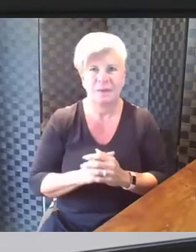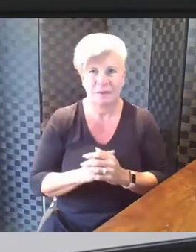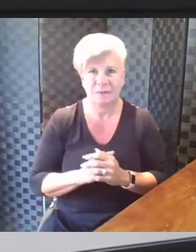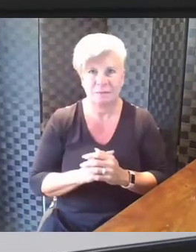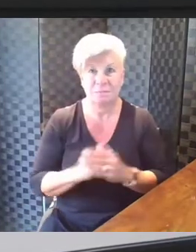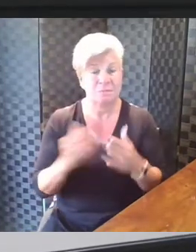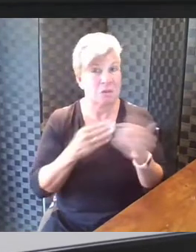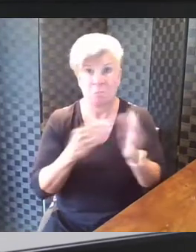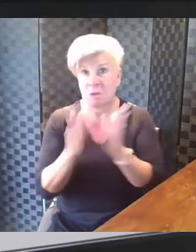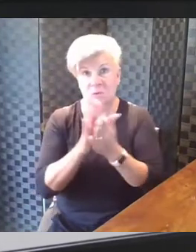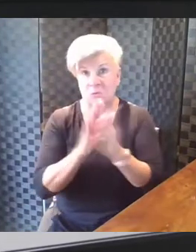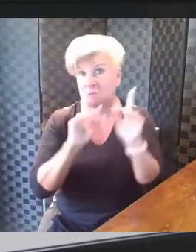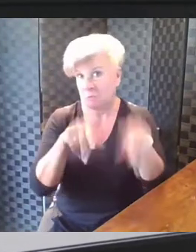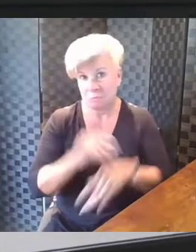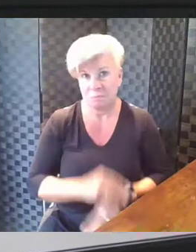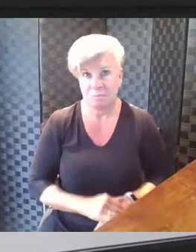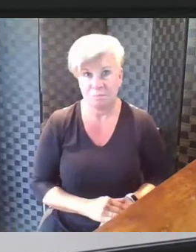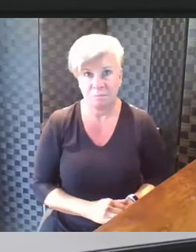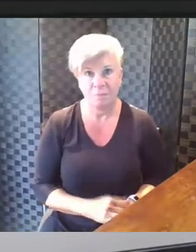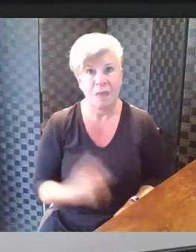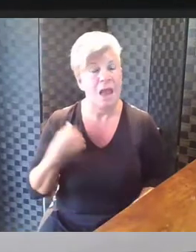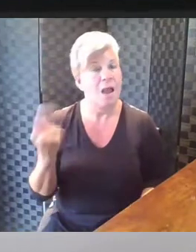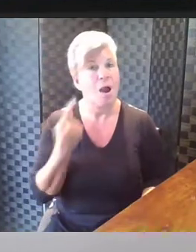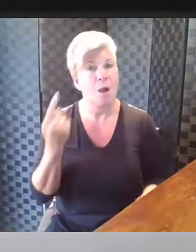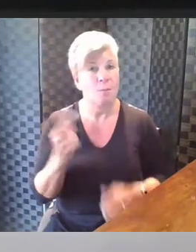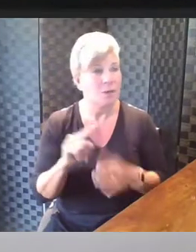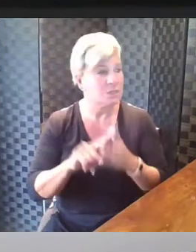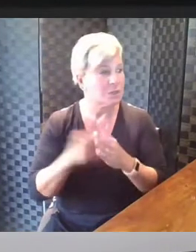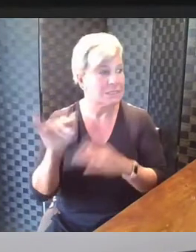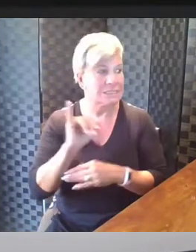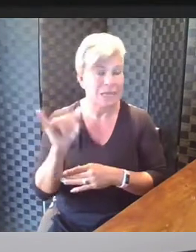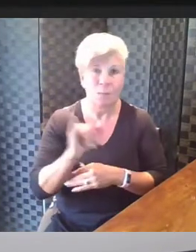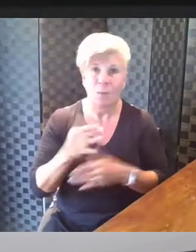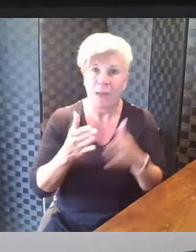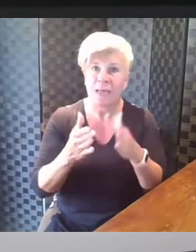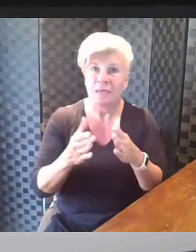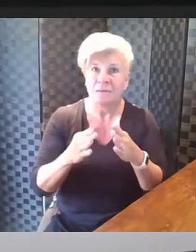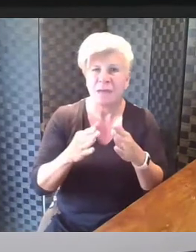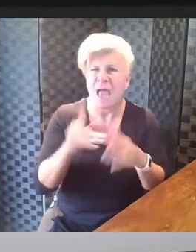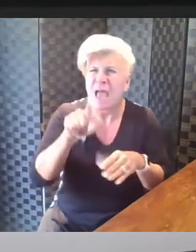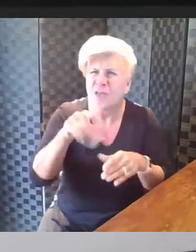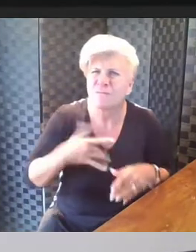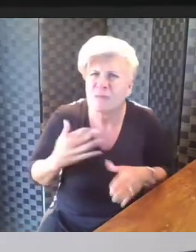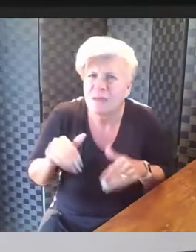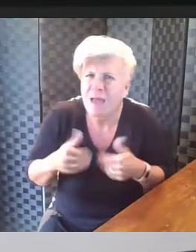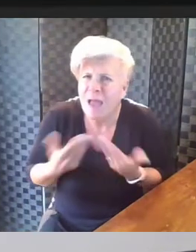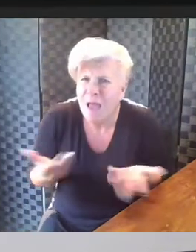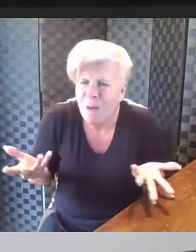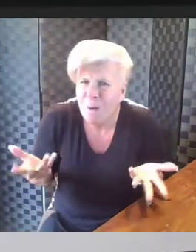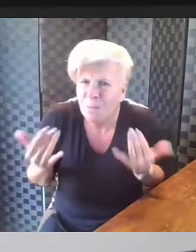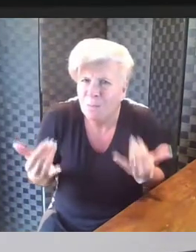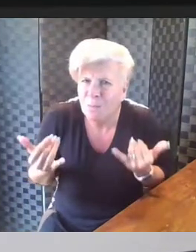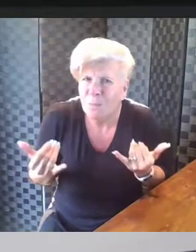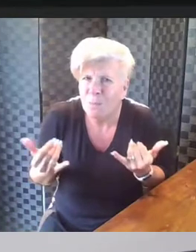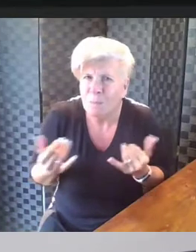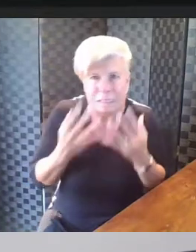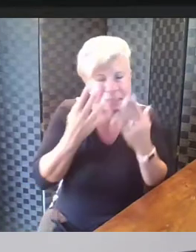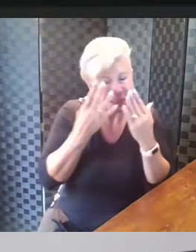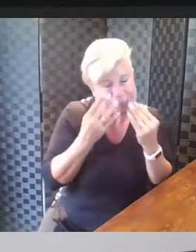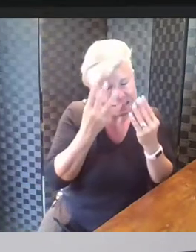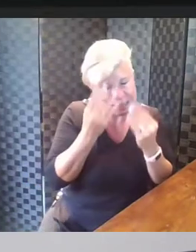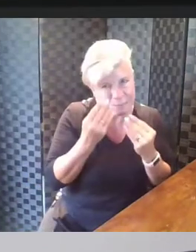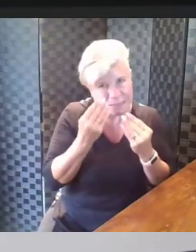school you go to. You know, I always start my lessons the same way, talking about how you're feeling. How are you feeling today? Are you sleepy?